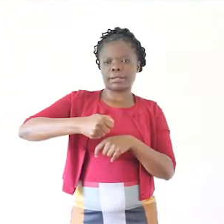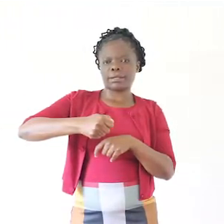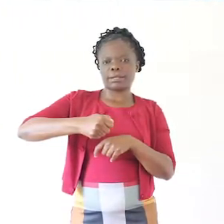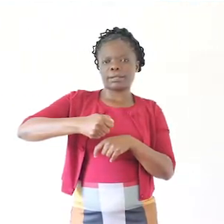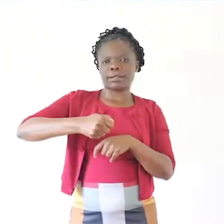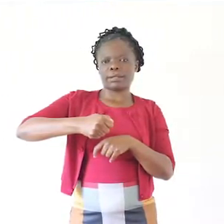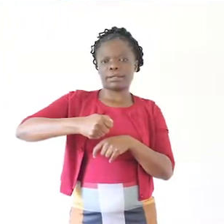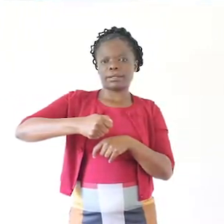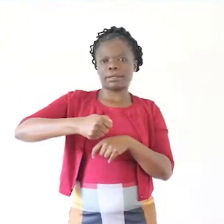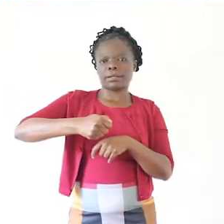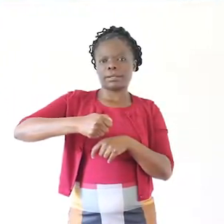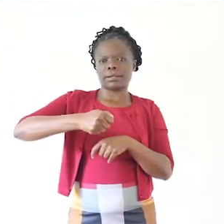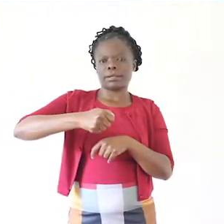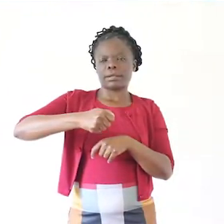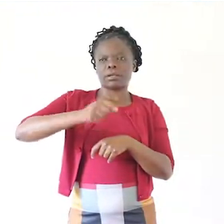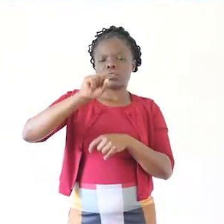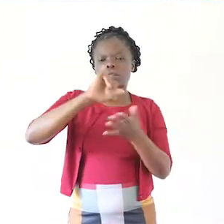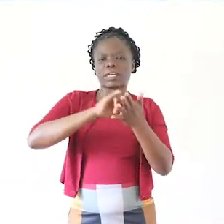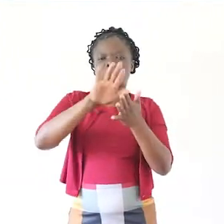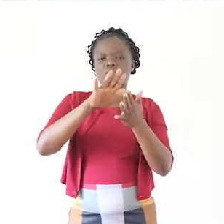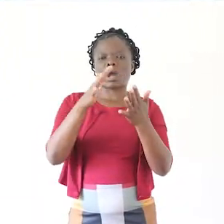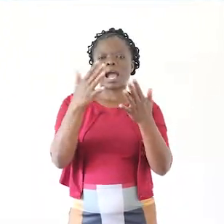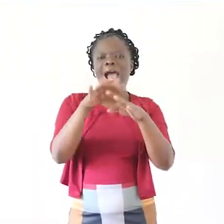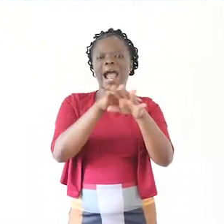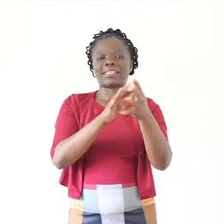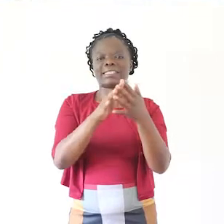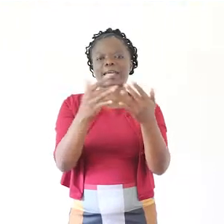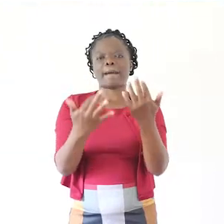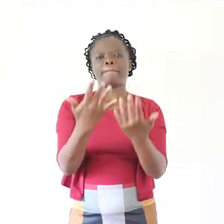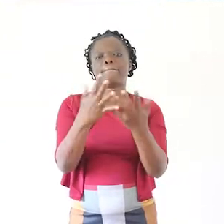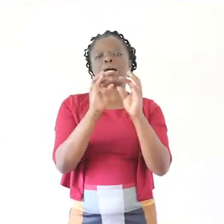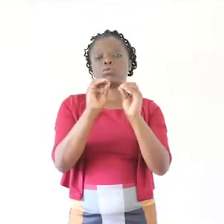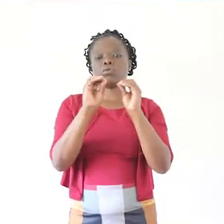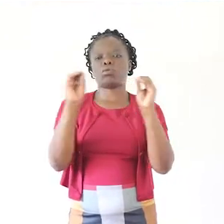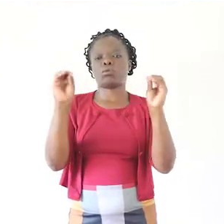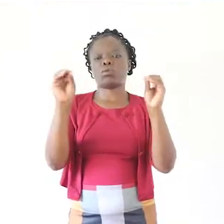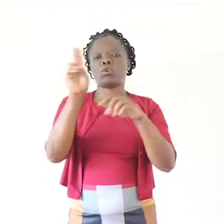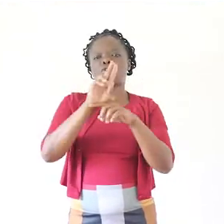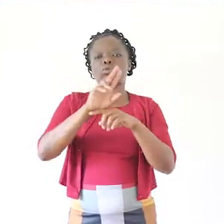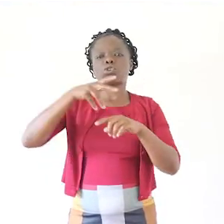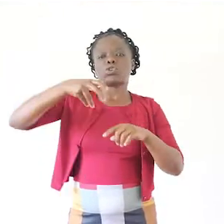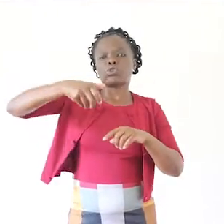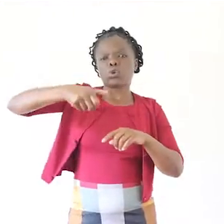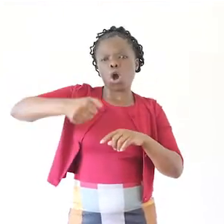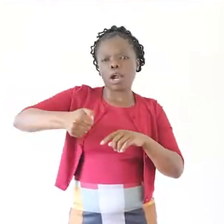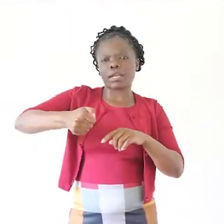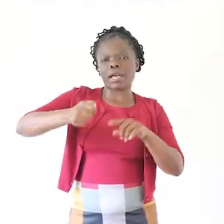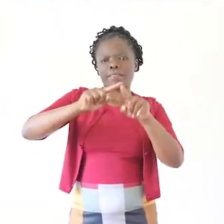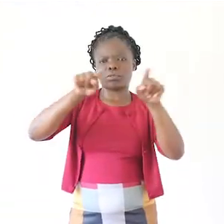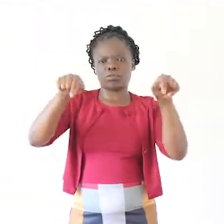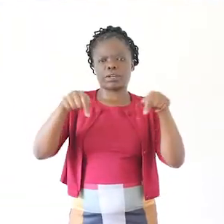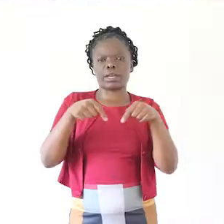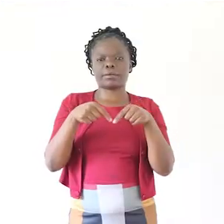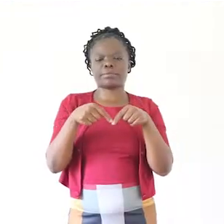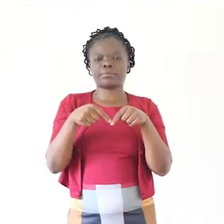me. You can use it so that your hands don't get burnt. Use it to hold the sufuria. You know where the sufuria